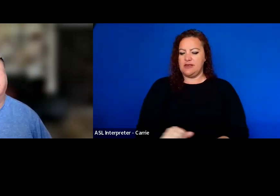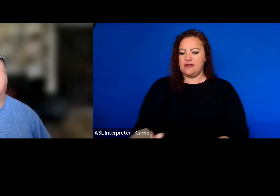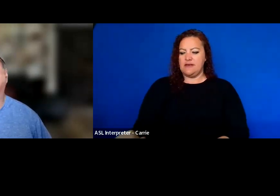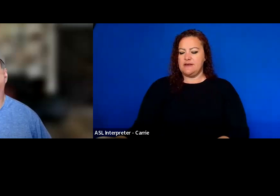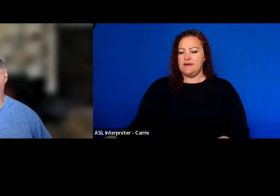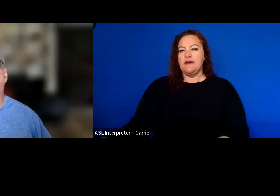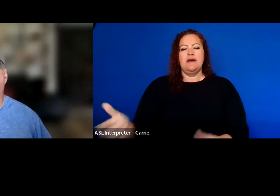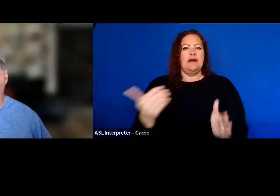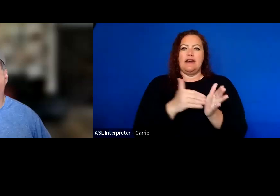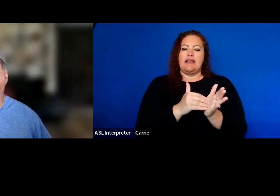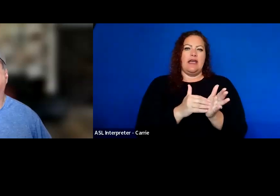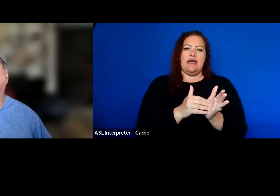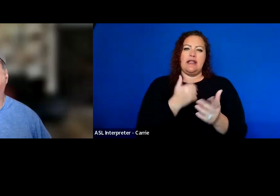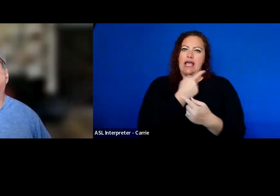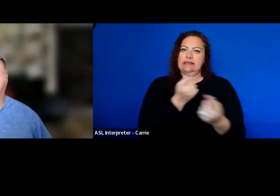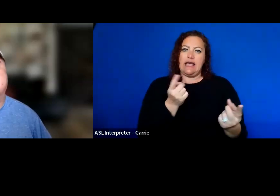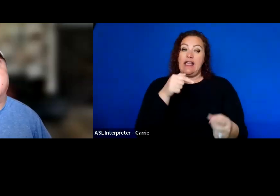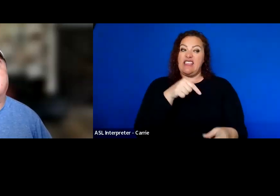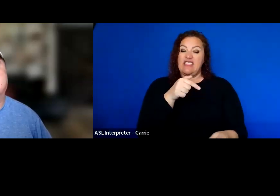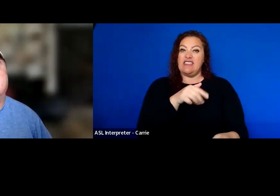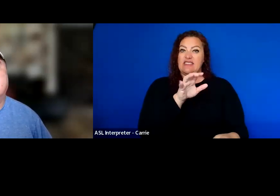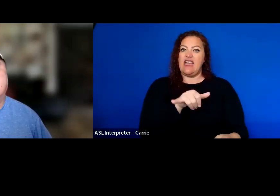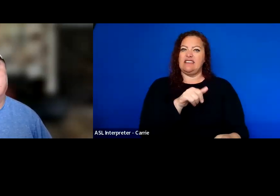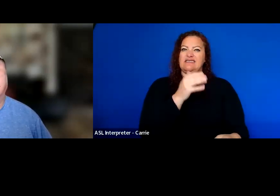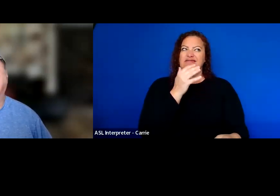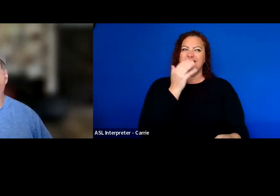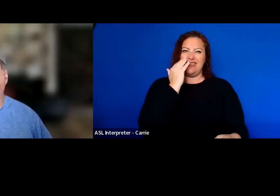So again, I state it's the shortness of rehab